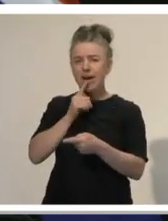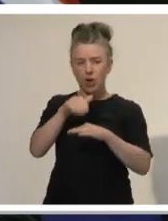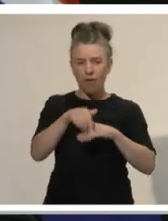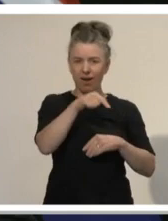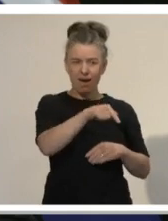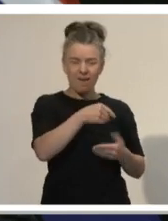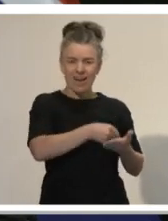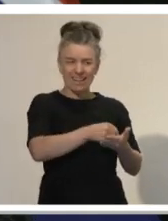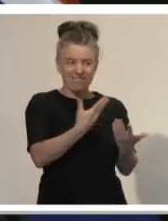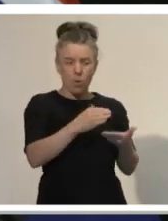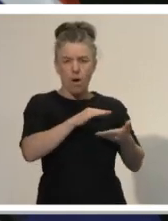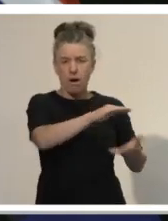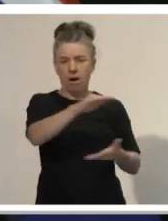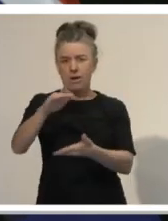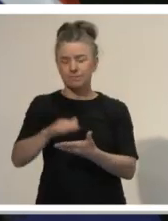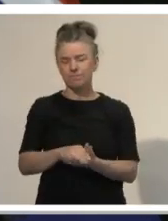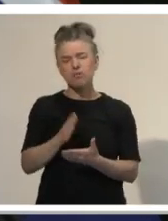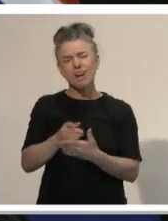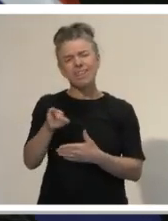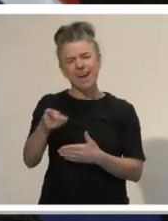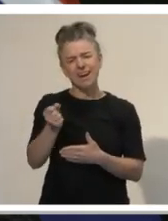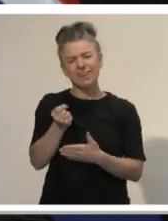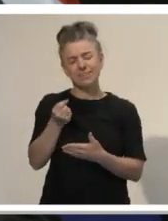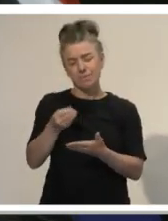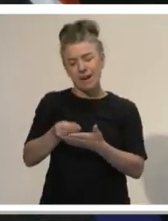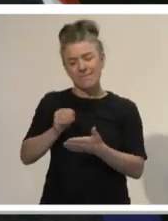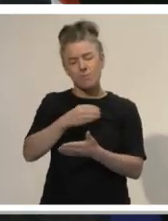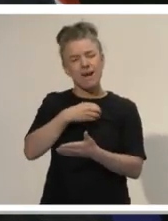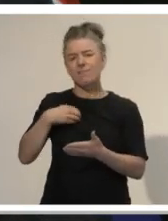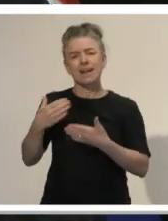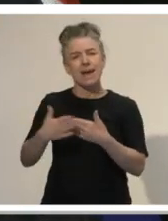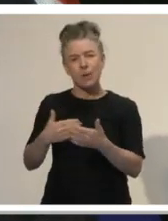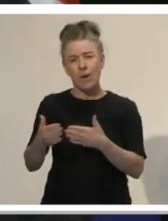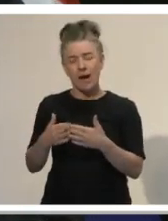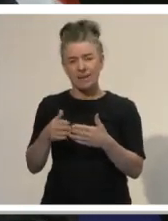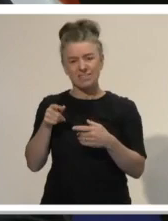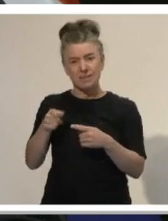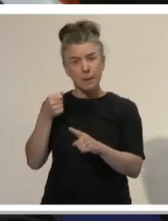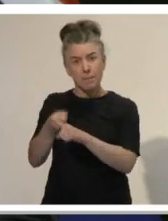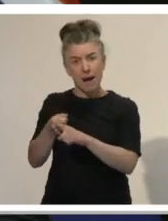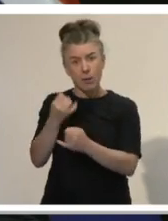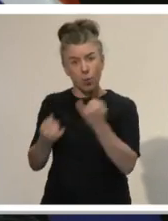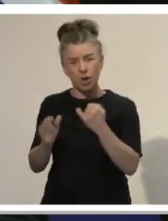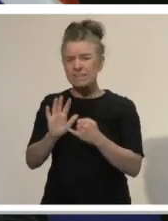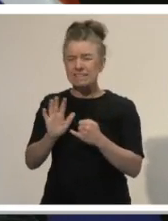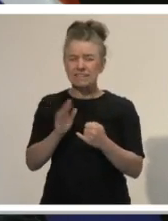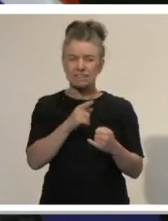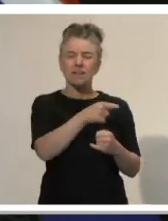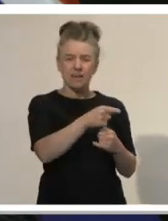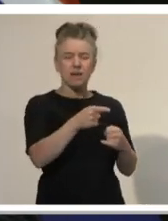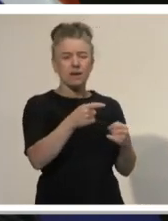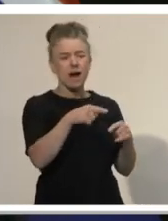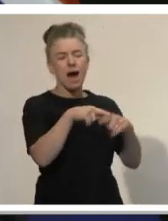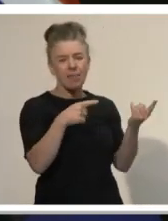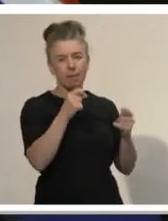package as they're primarily Crown funded. They are not impacted to the same extent as commercially funded media. However, they could see benefits from the waiving